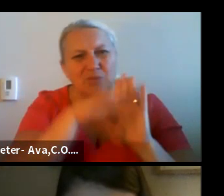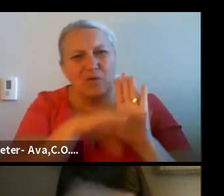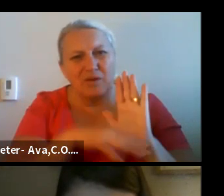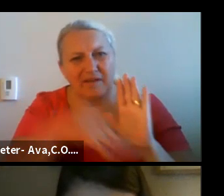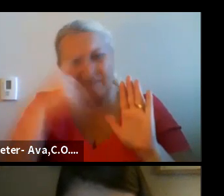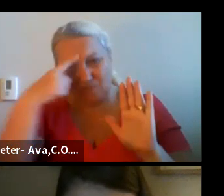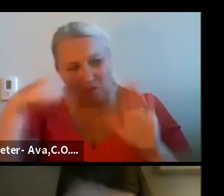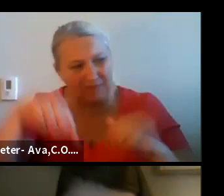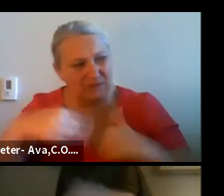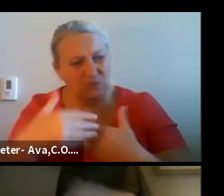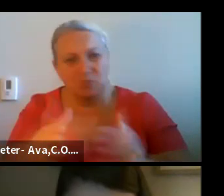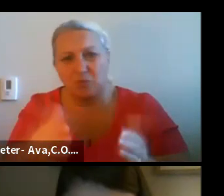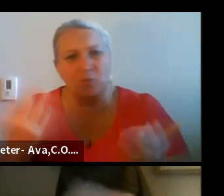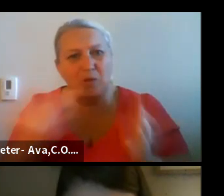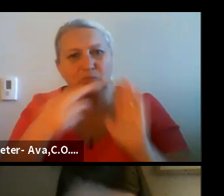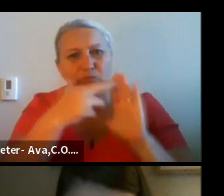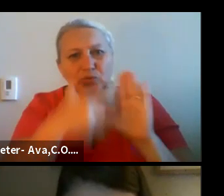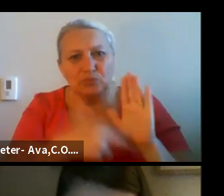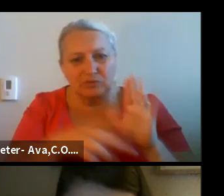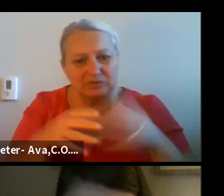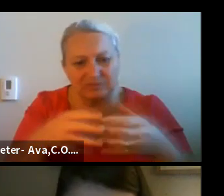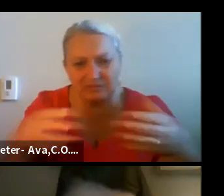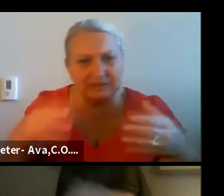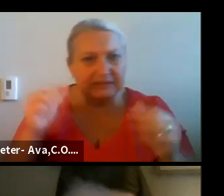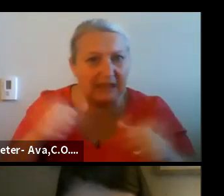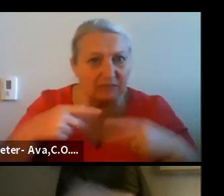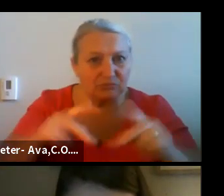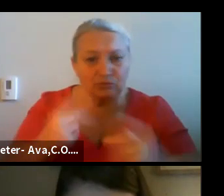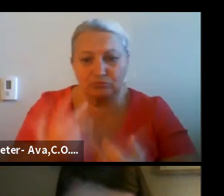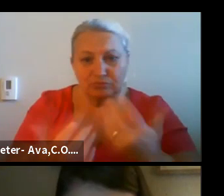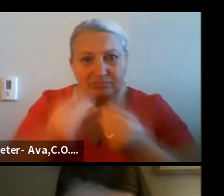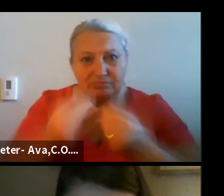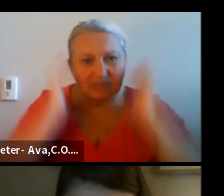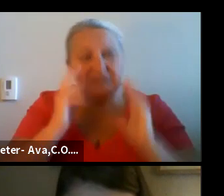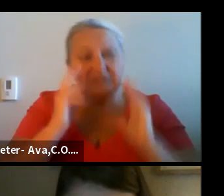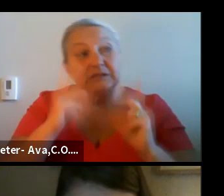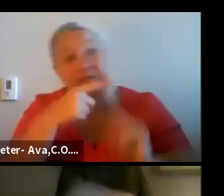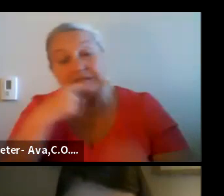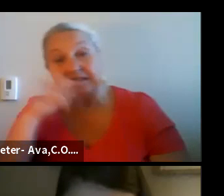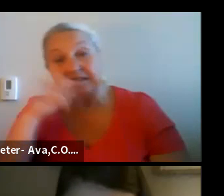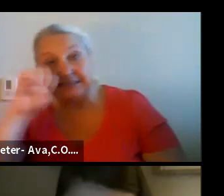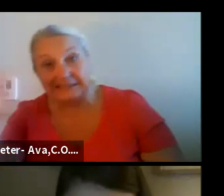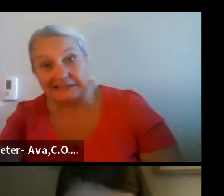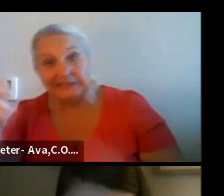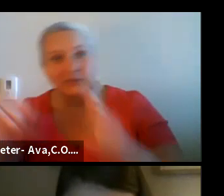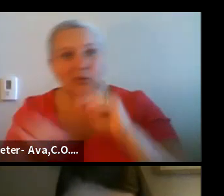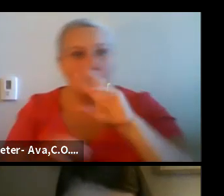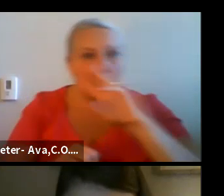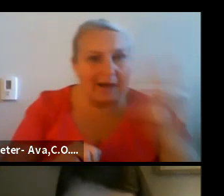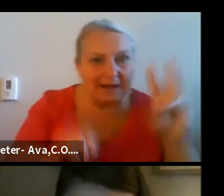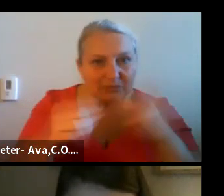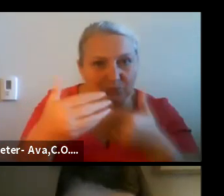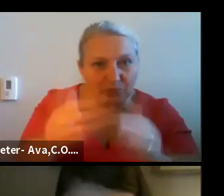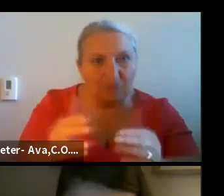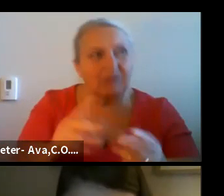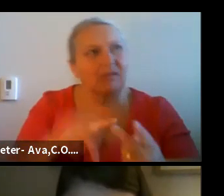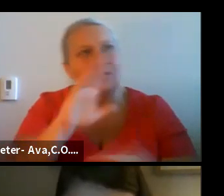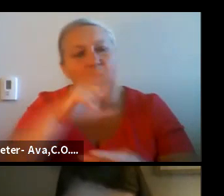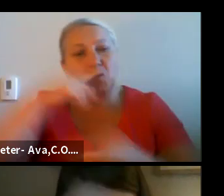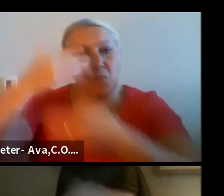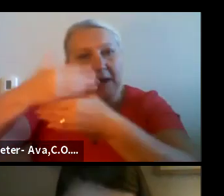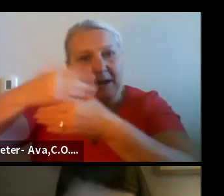in today? Oh, the east side of the room, the west side of the room, how many windows have to be open? For how